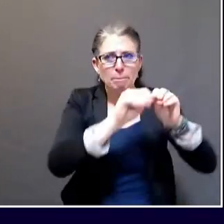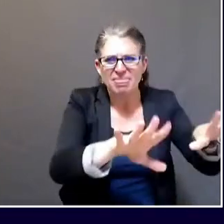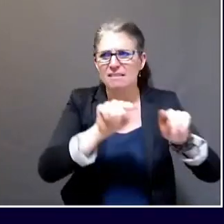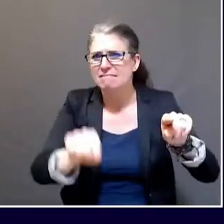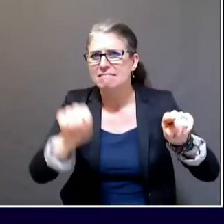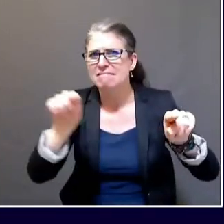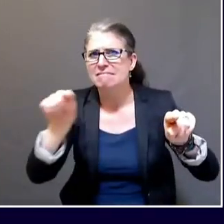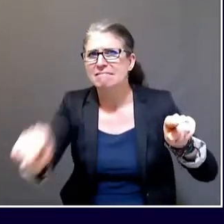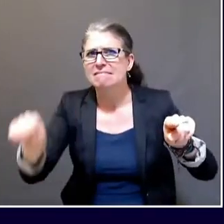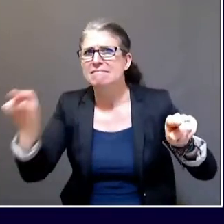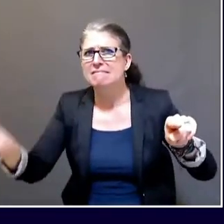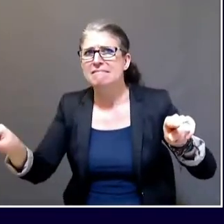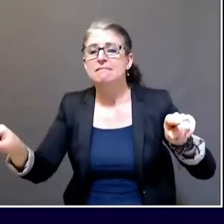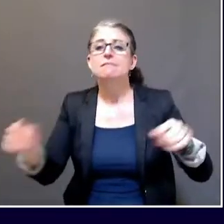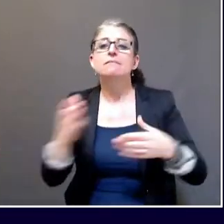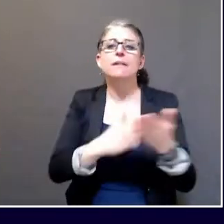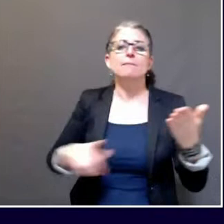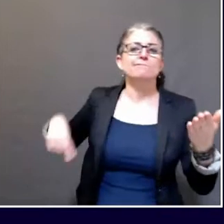involved.